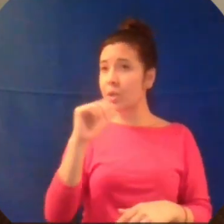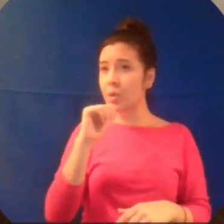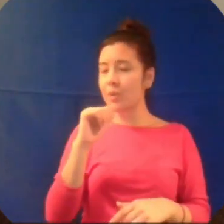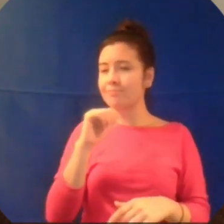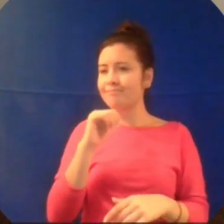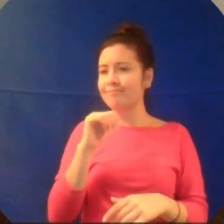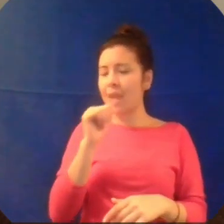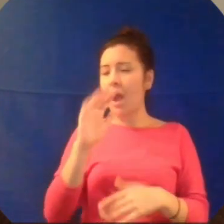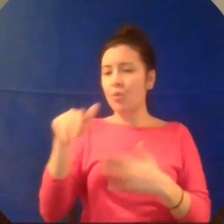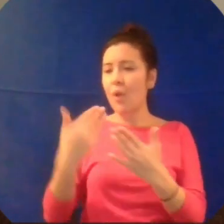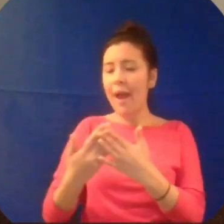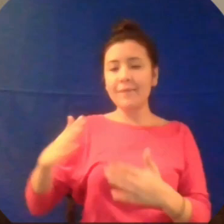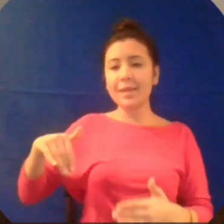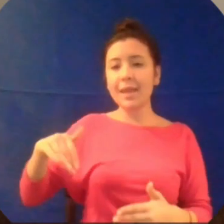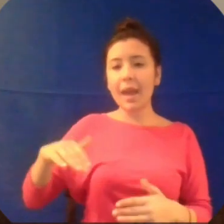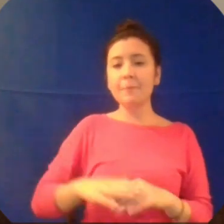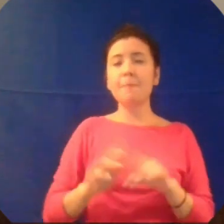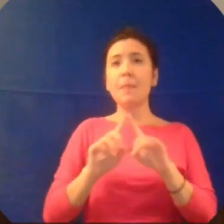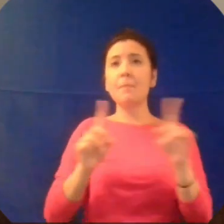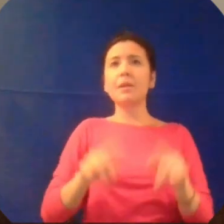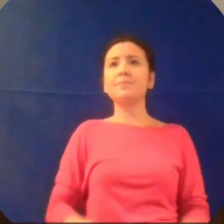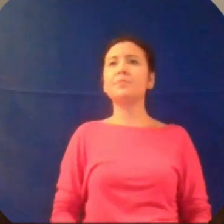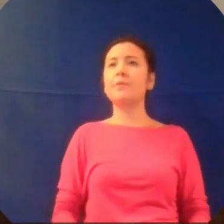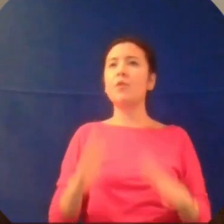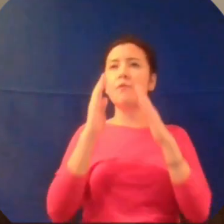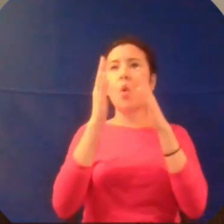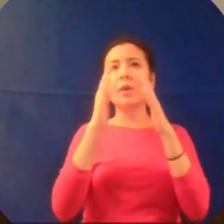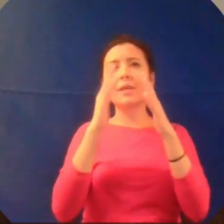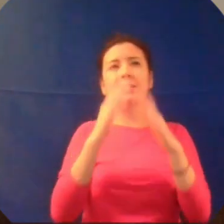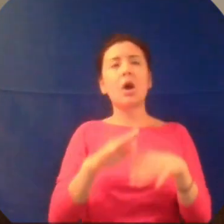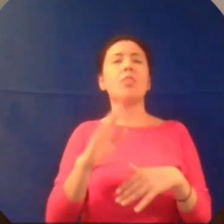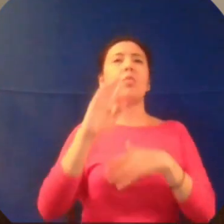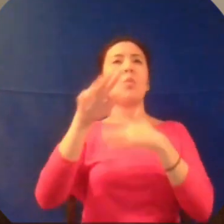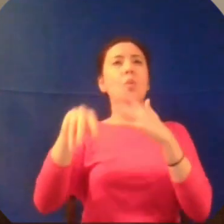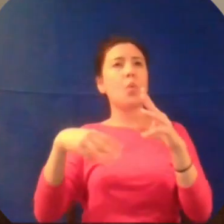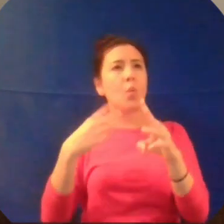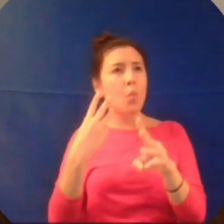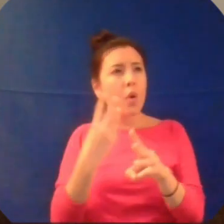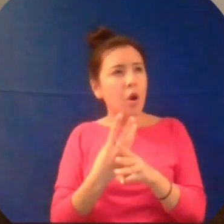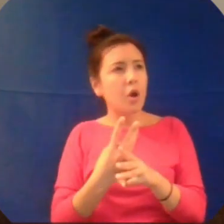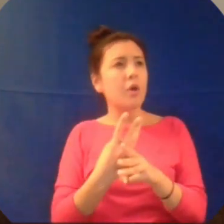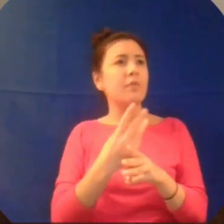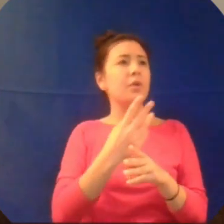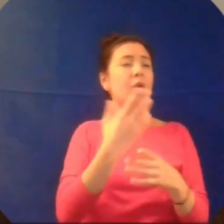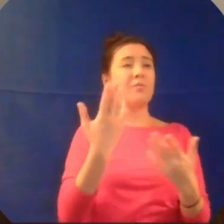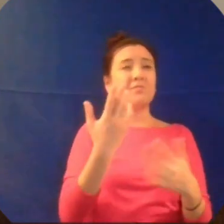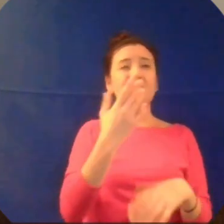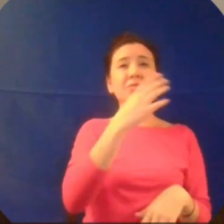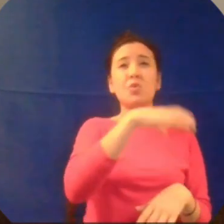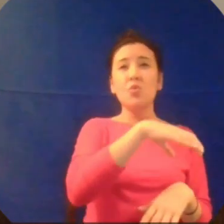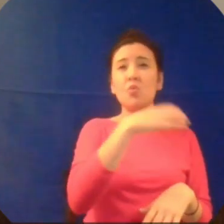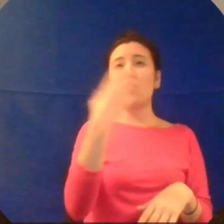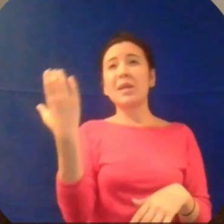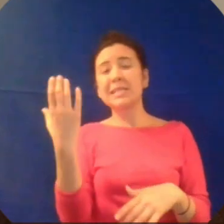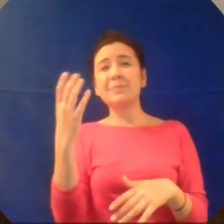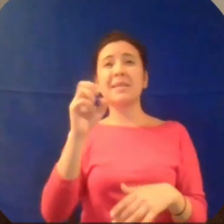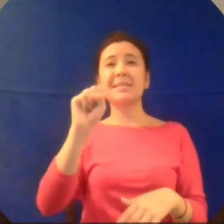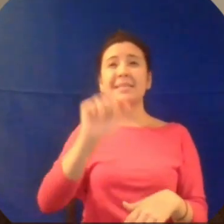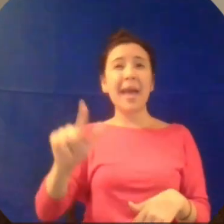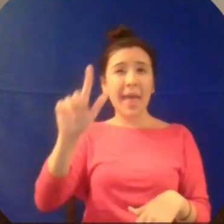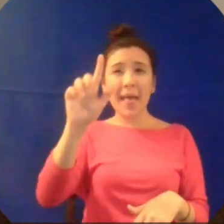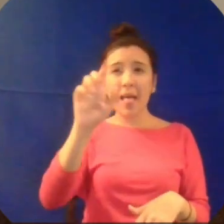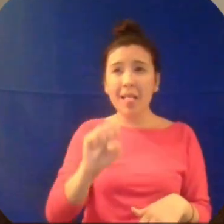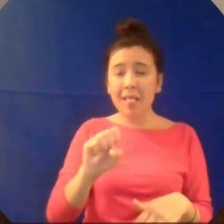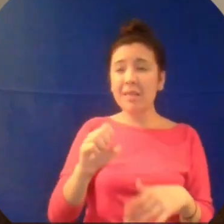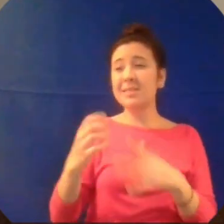You know, if you look at the rest of the world, I mean, just the Christmas sales, and already we're hearing about the